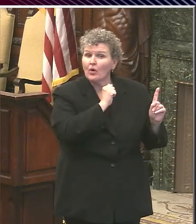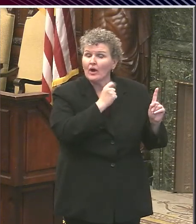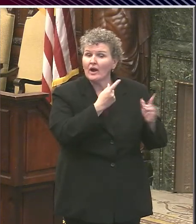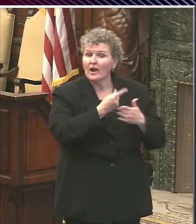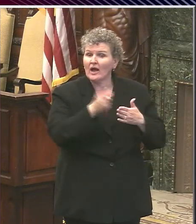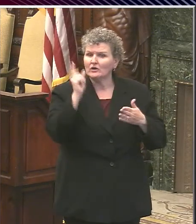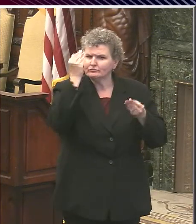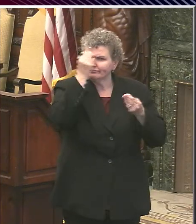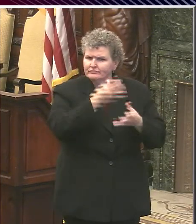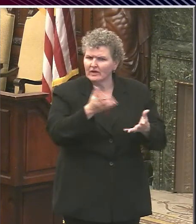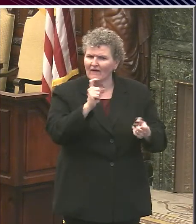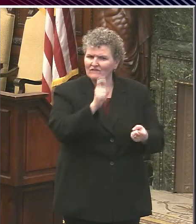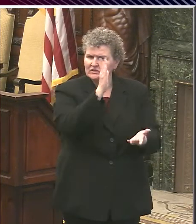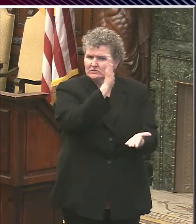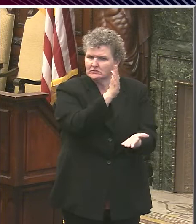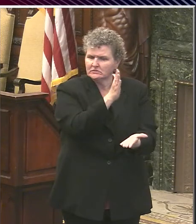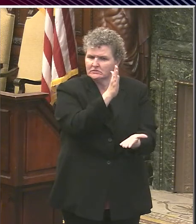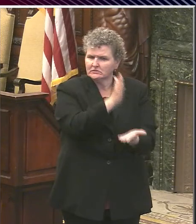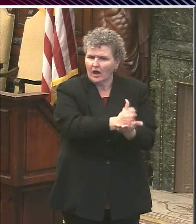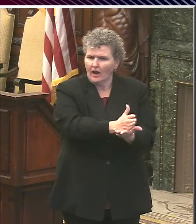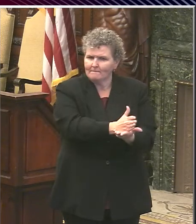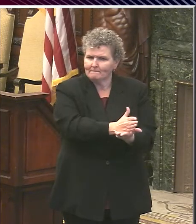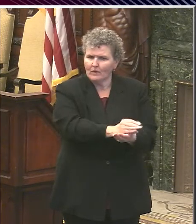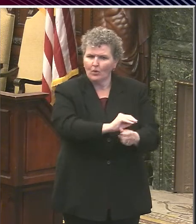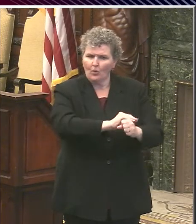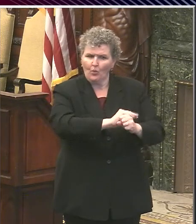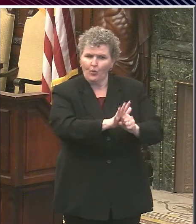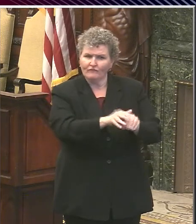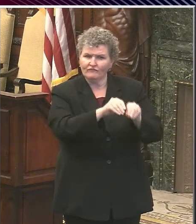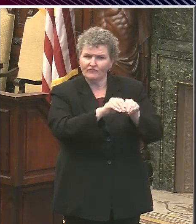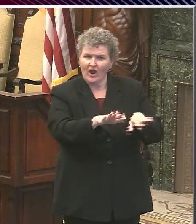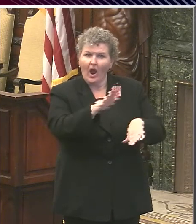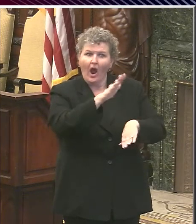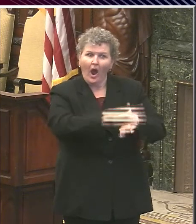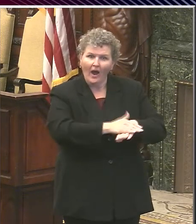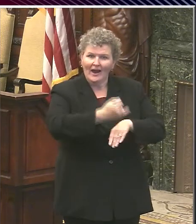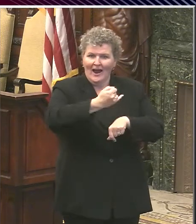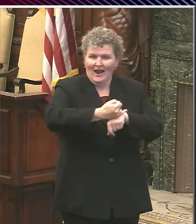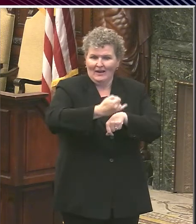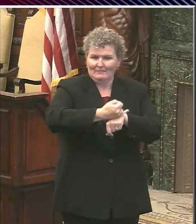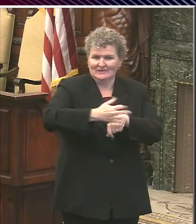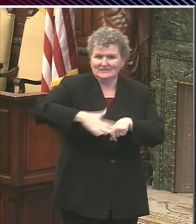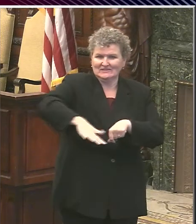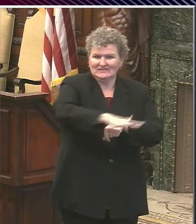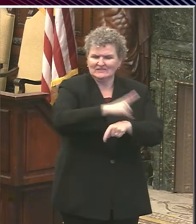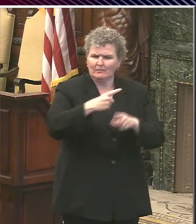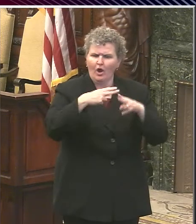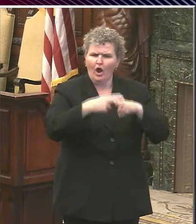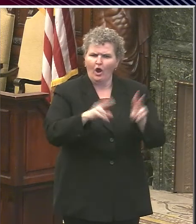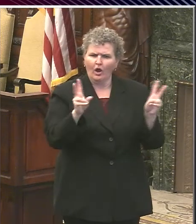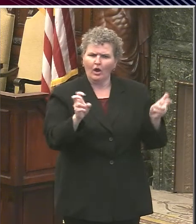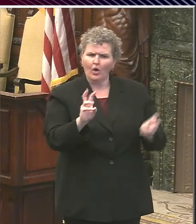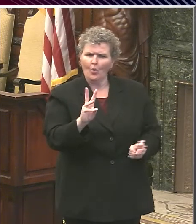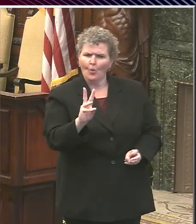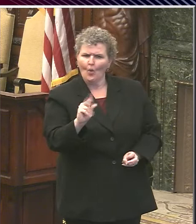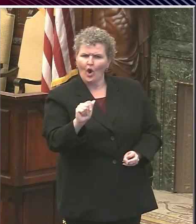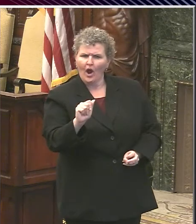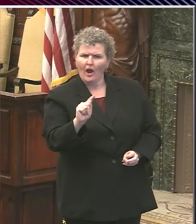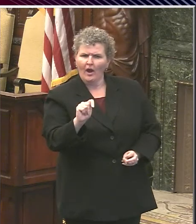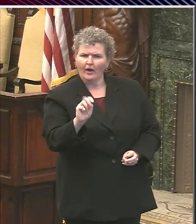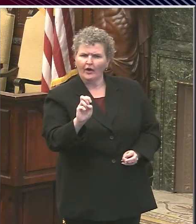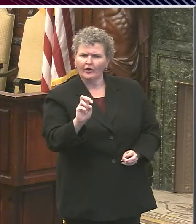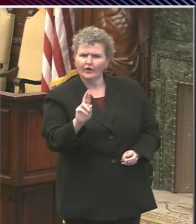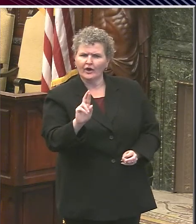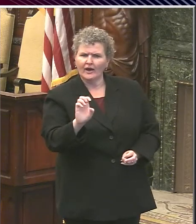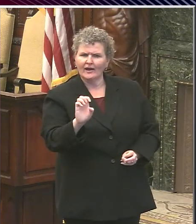stop a corona outbreak on campus by using something called wastewater epidemiology.